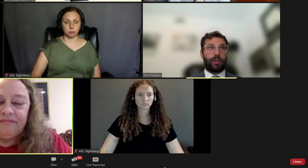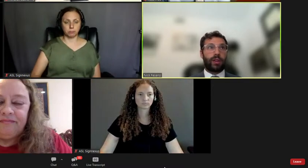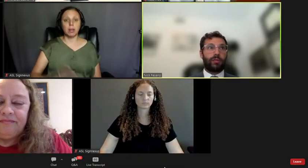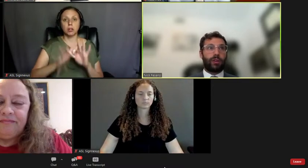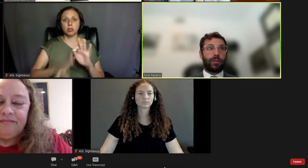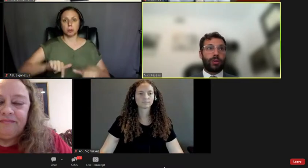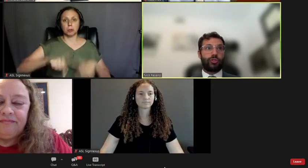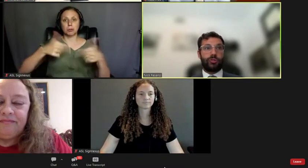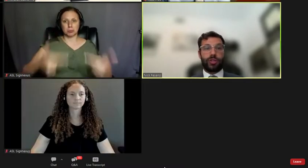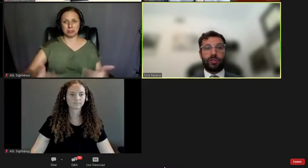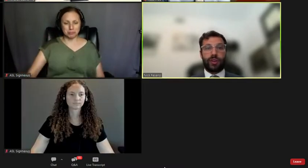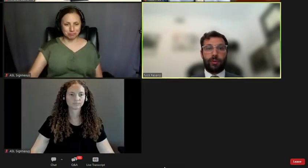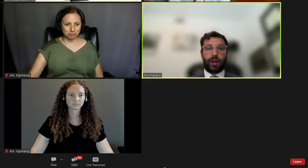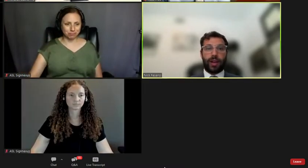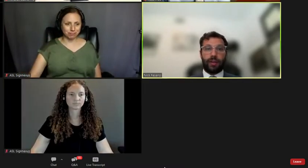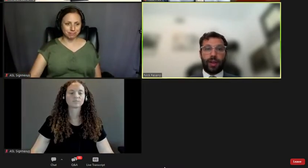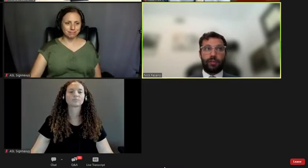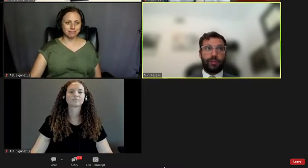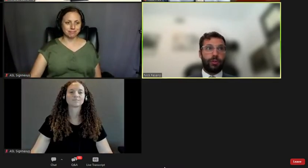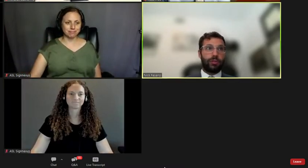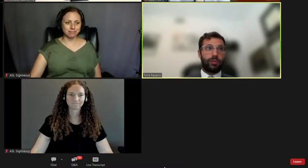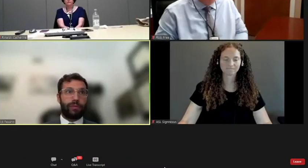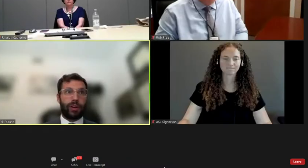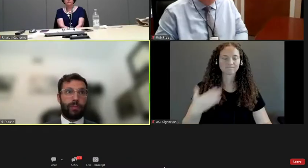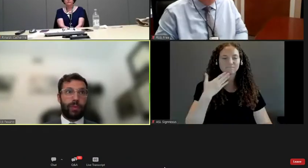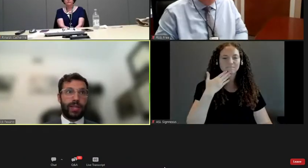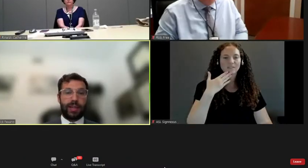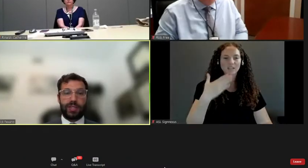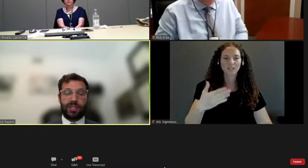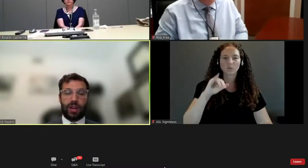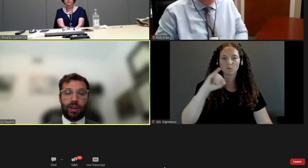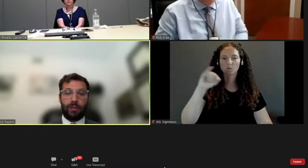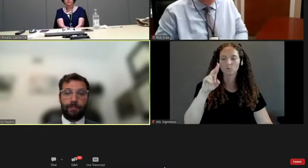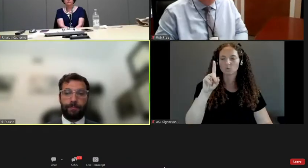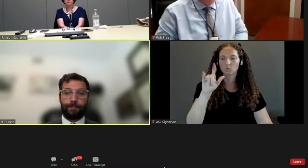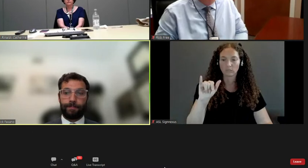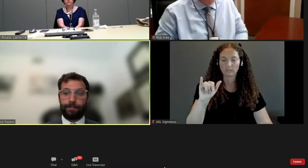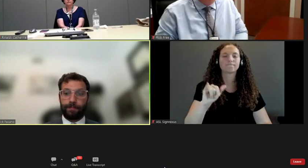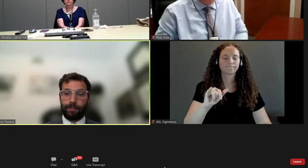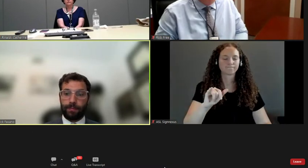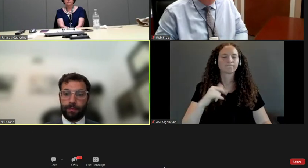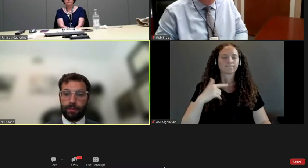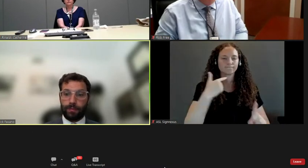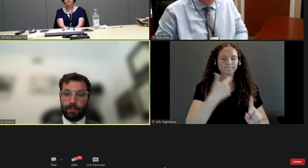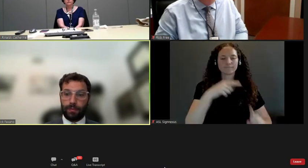Okay, thank you very much, Judy. So now we're going to have Heather Vogel, followed by David Sutton.